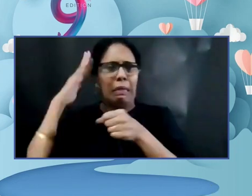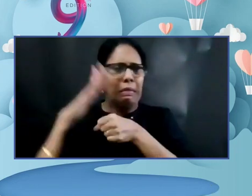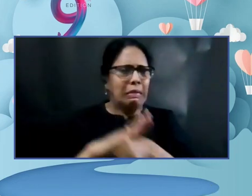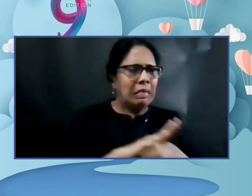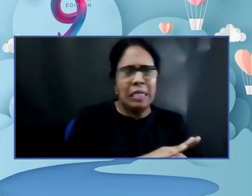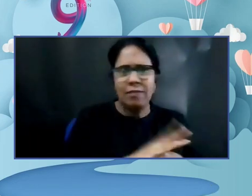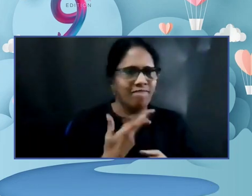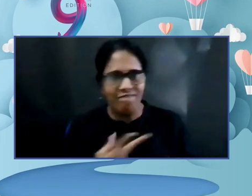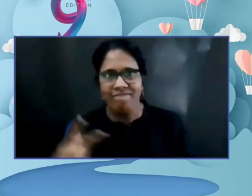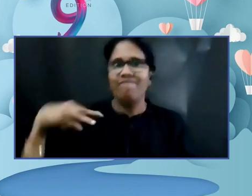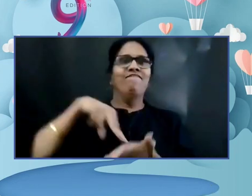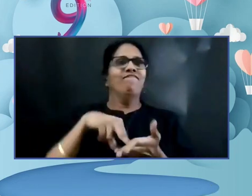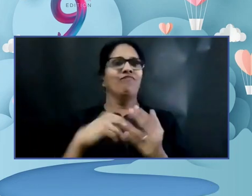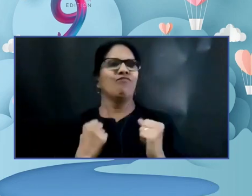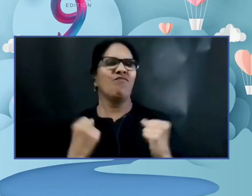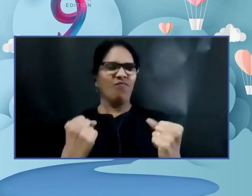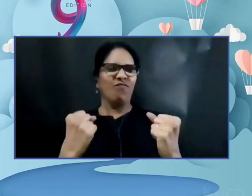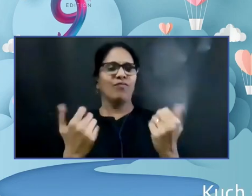rise.